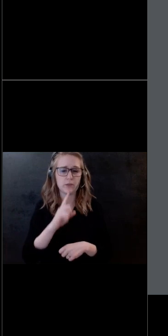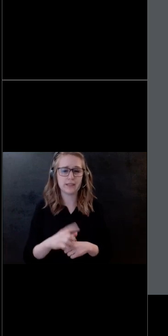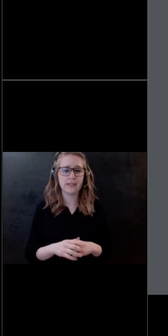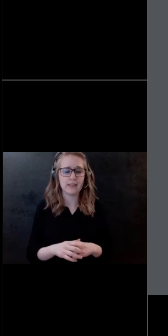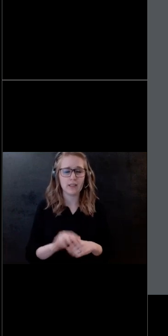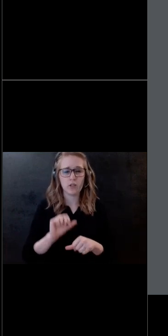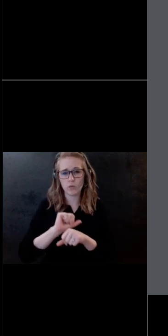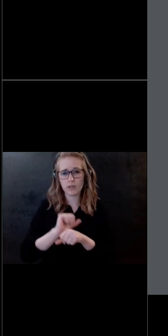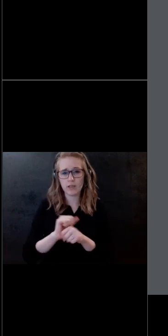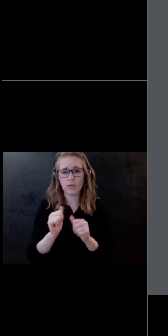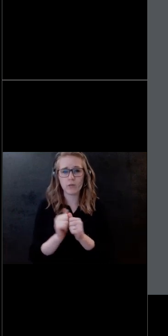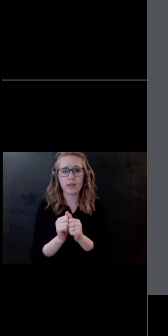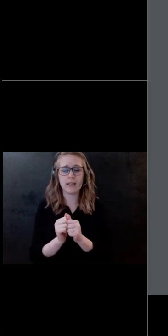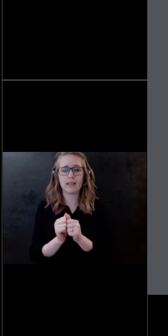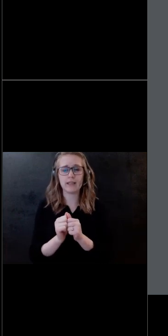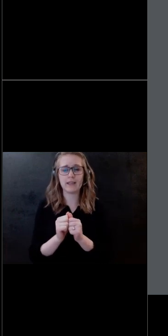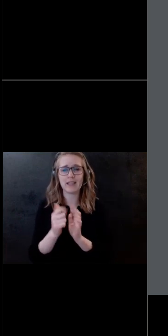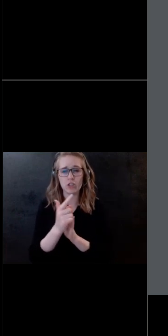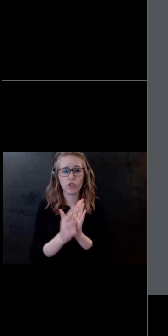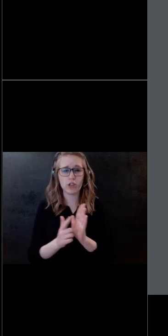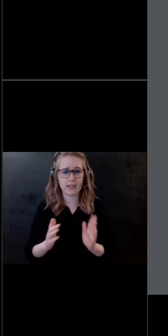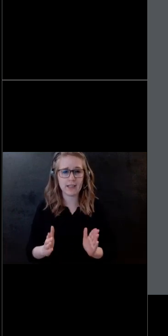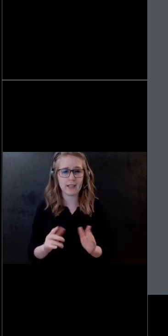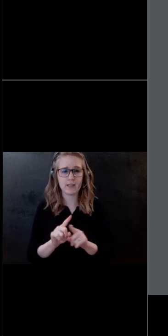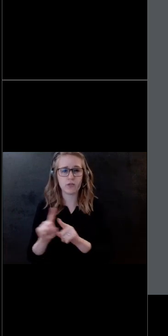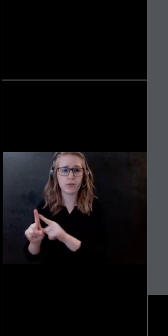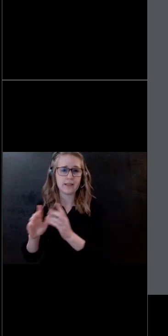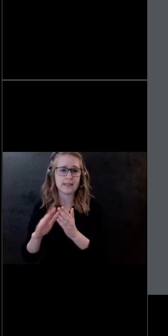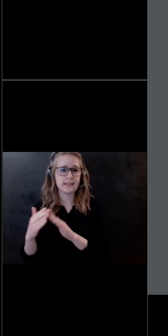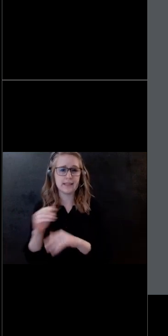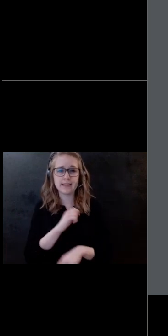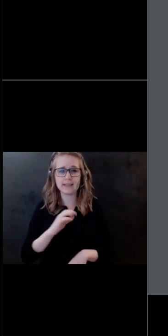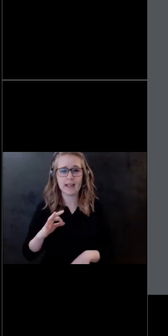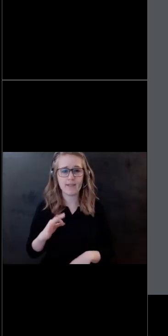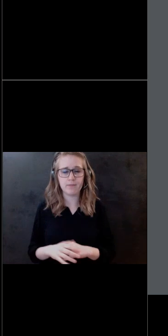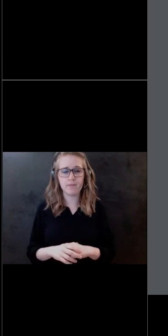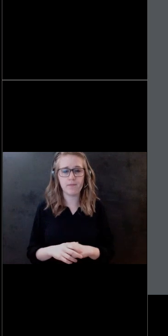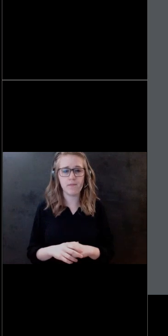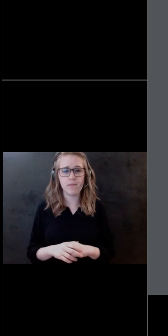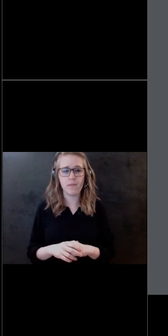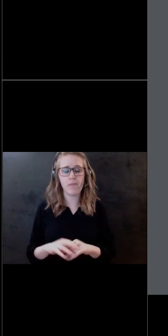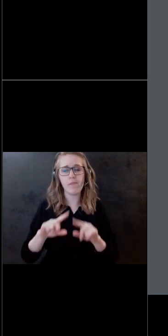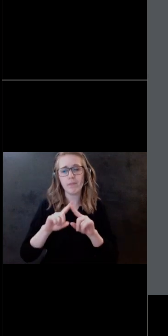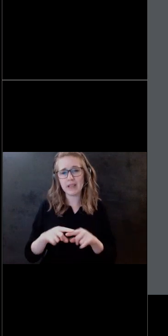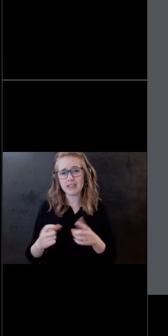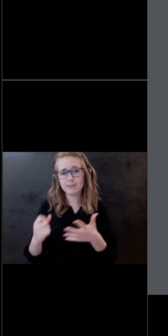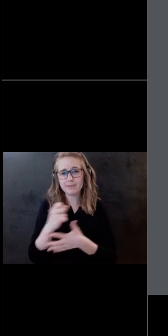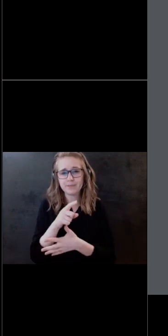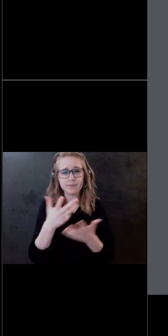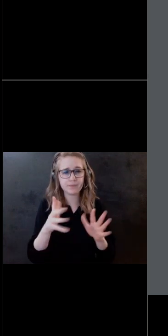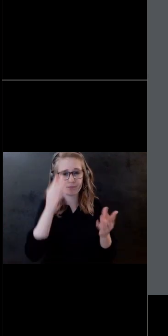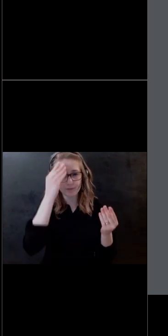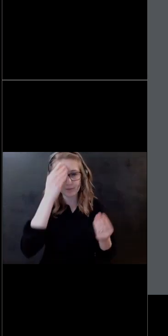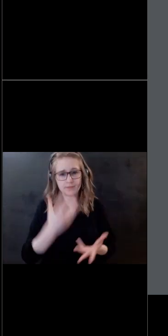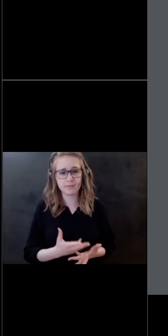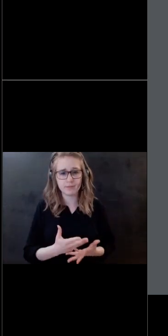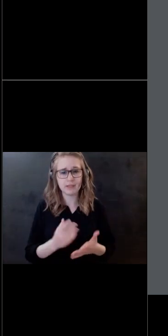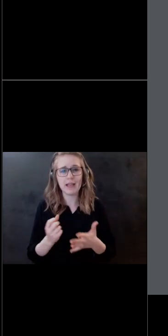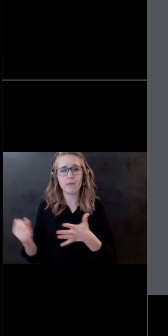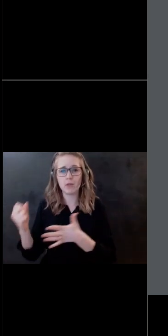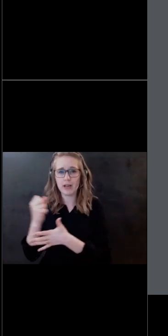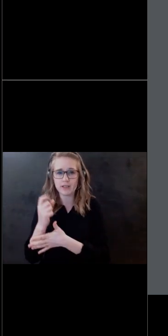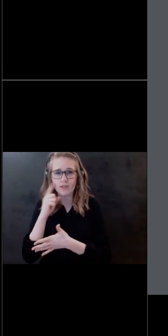with our attorney as well as city staff. Again, it's based on the priorities that you already have for us, right, and priorities that you